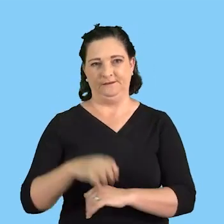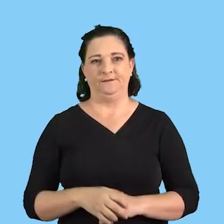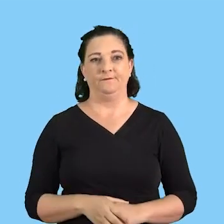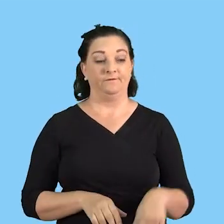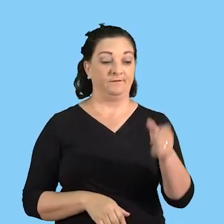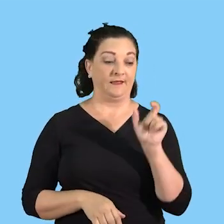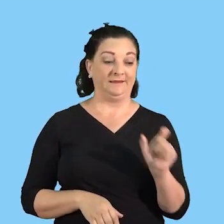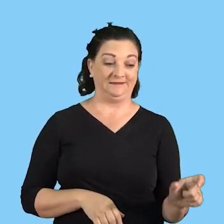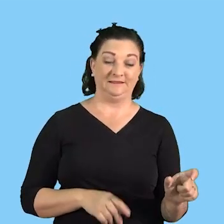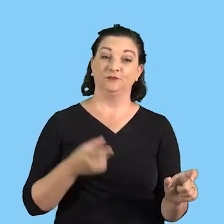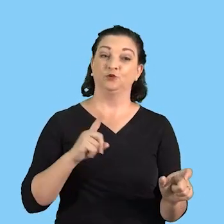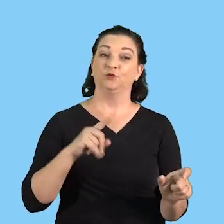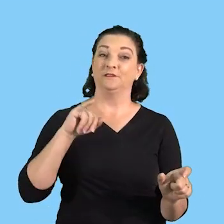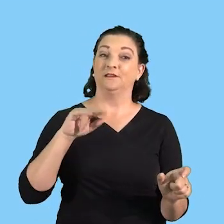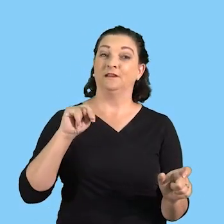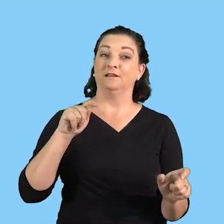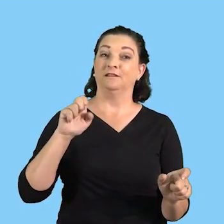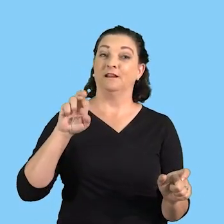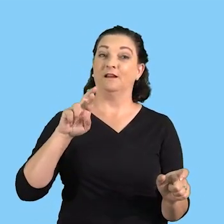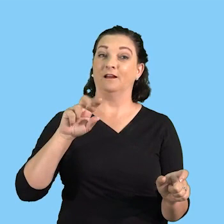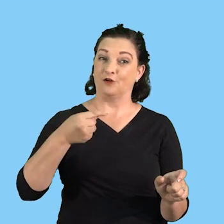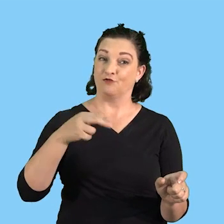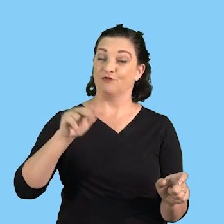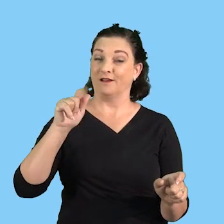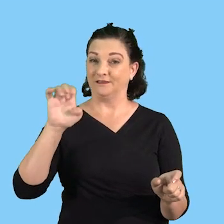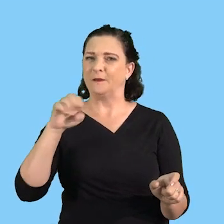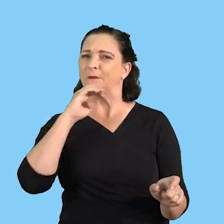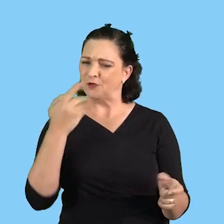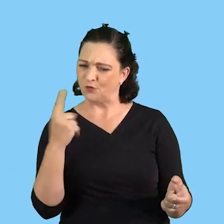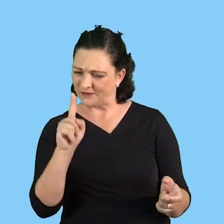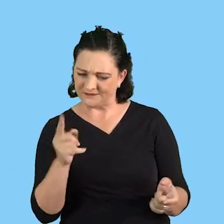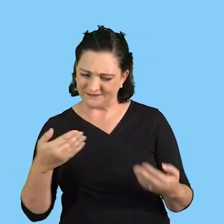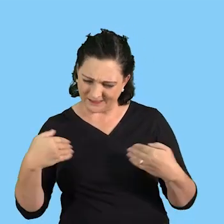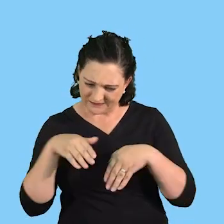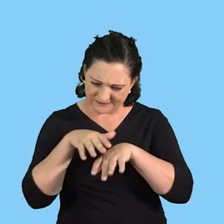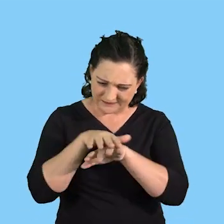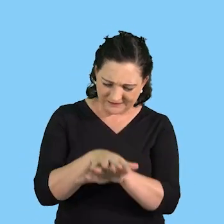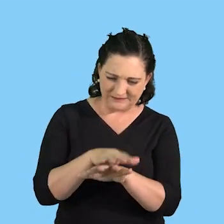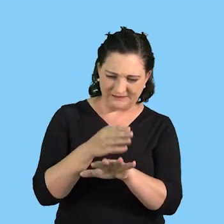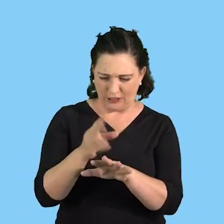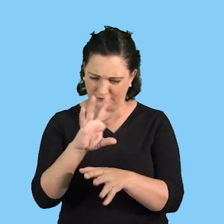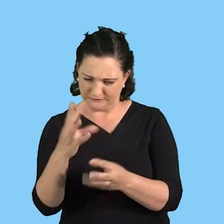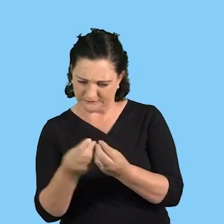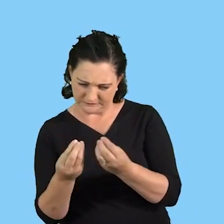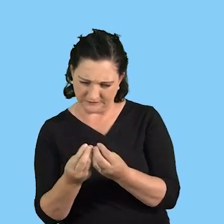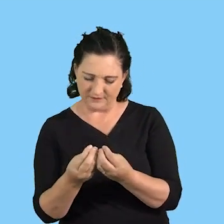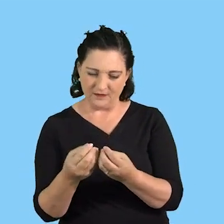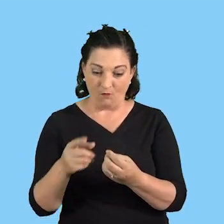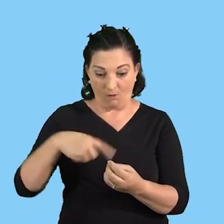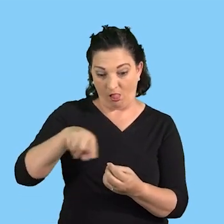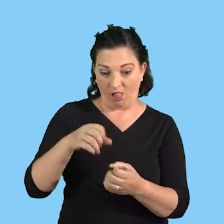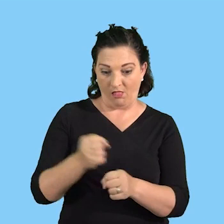then have the word integrate, which is to combine one thing with another to form a whole.